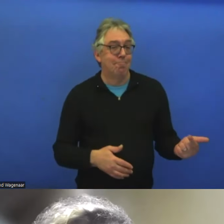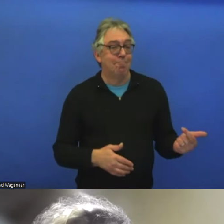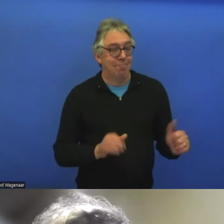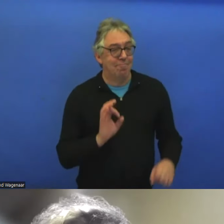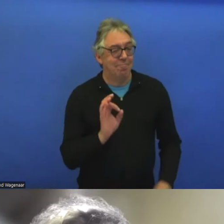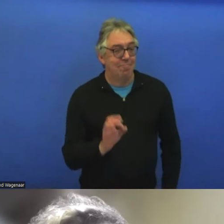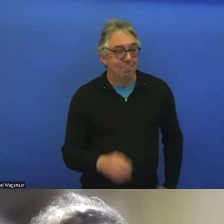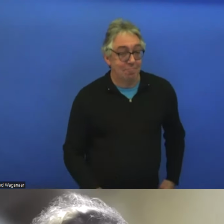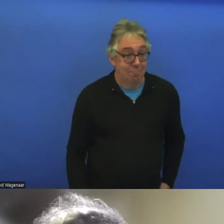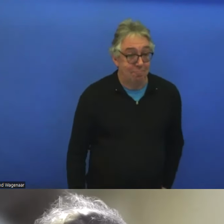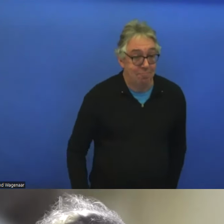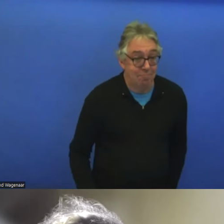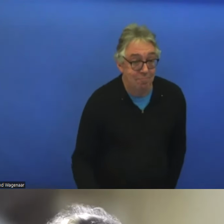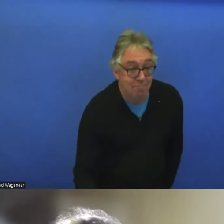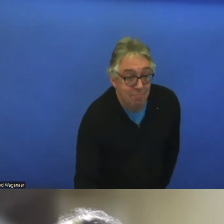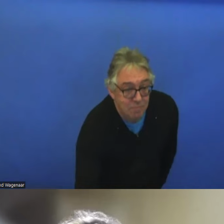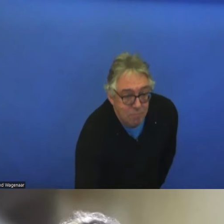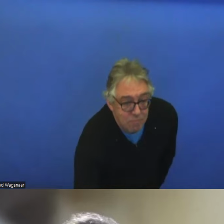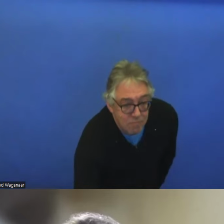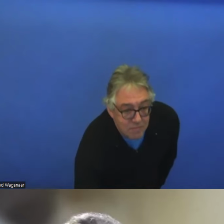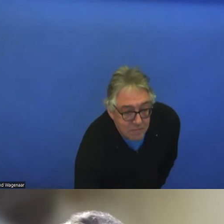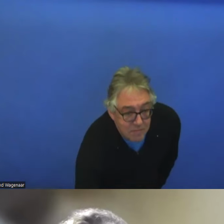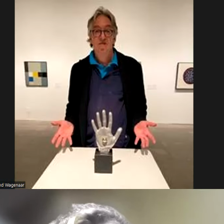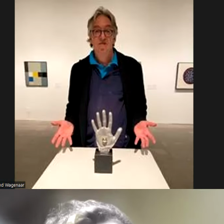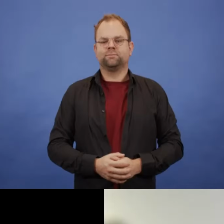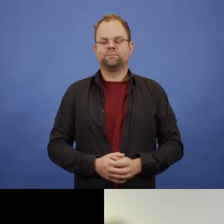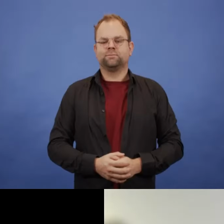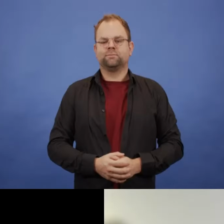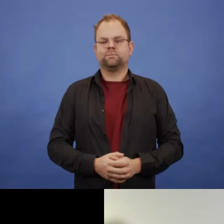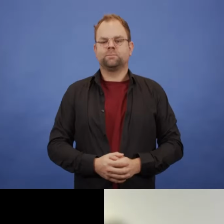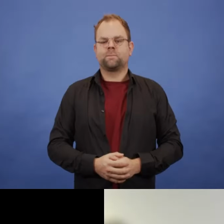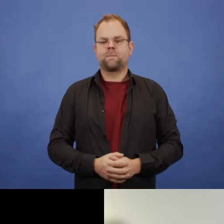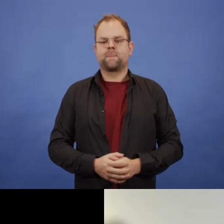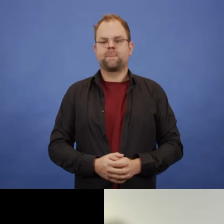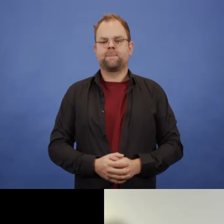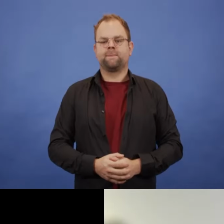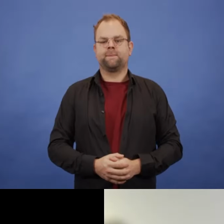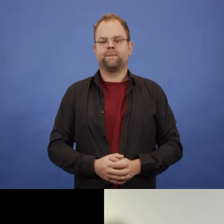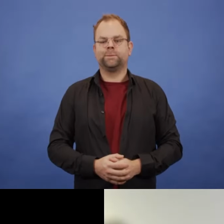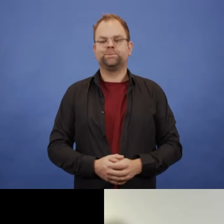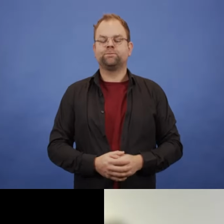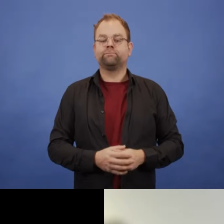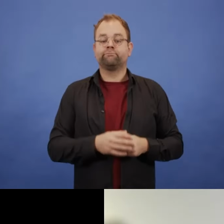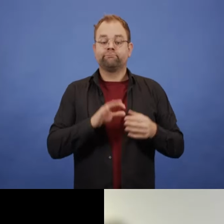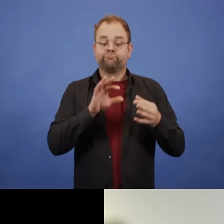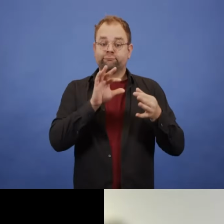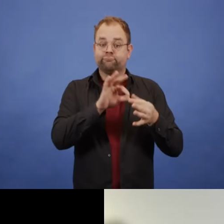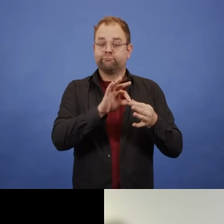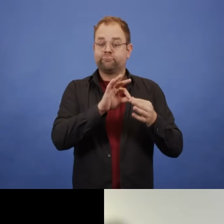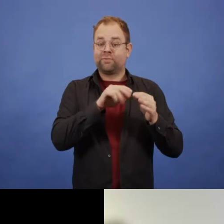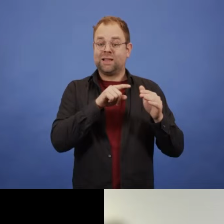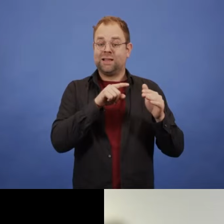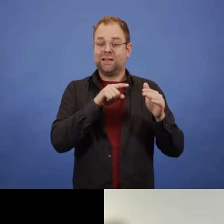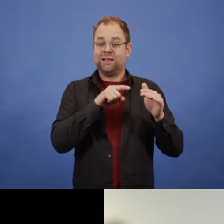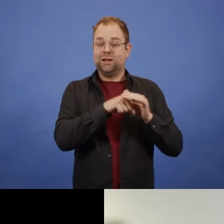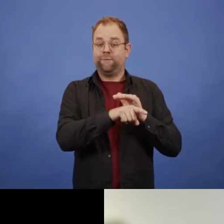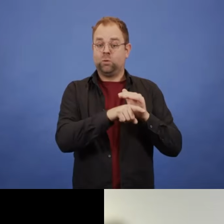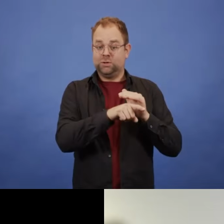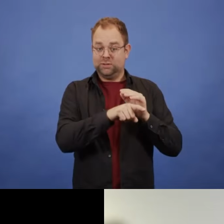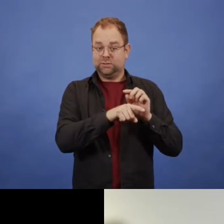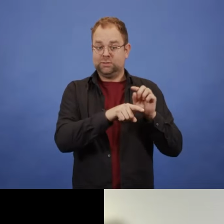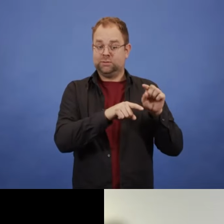Can the refugee go back to his own country after some time when the situation is better? Yes, they can. But in that